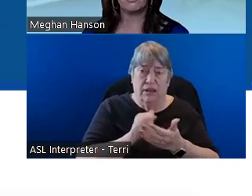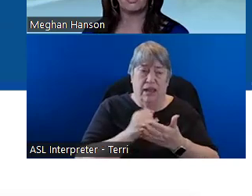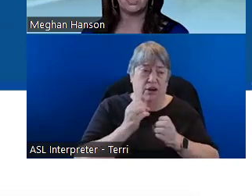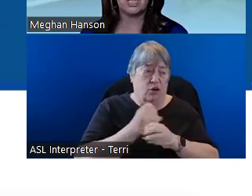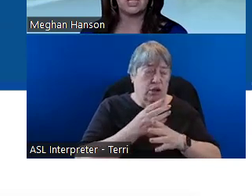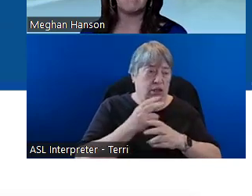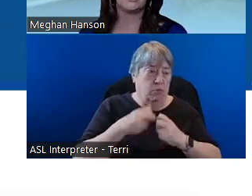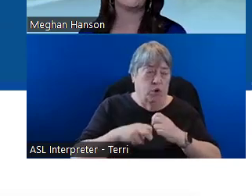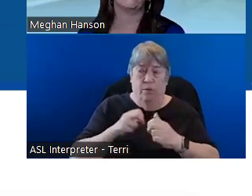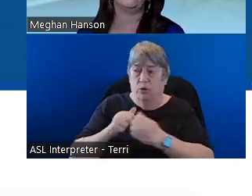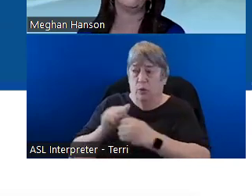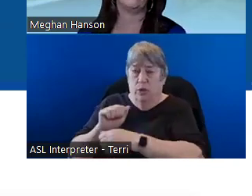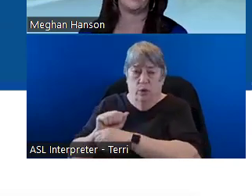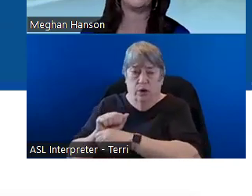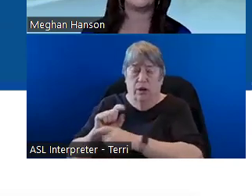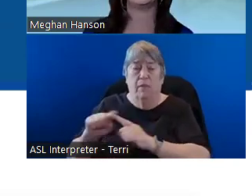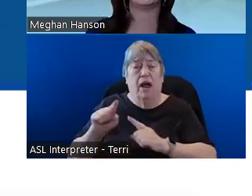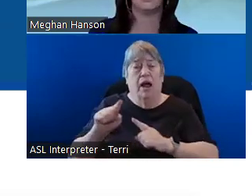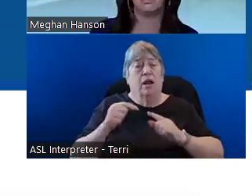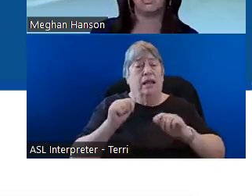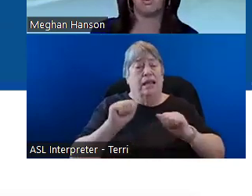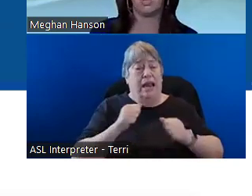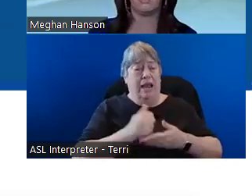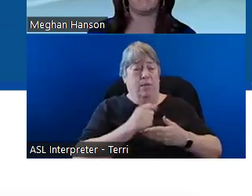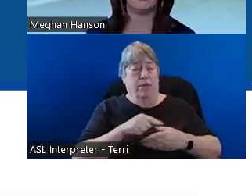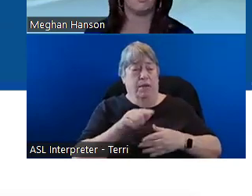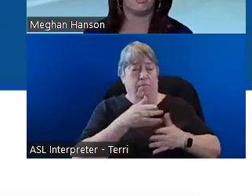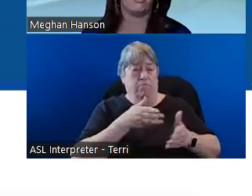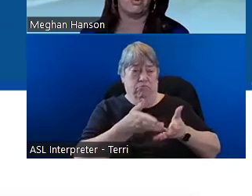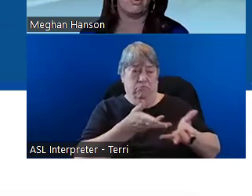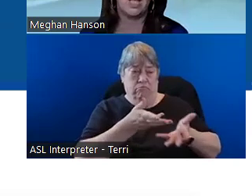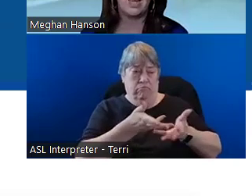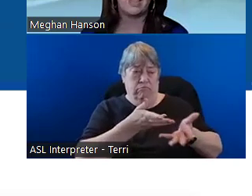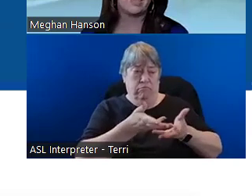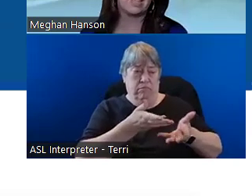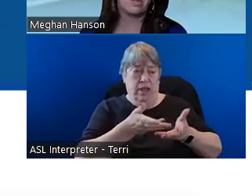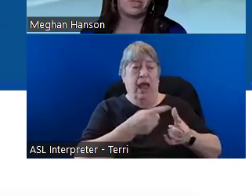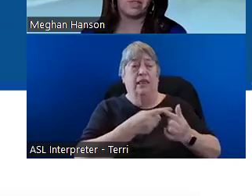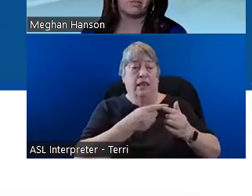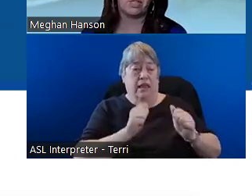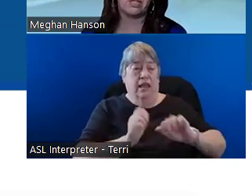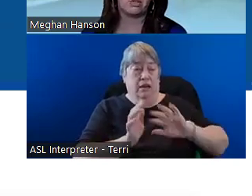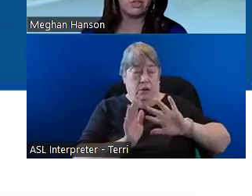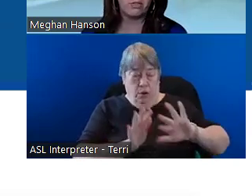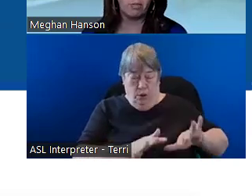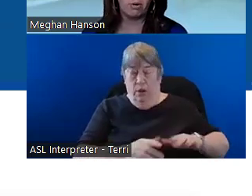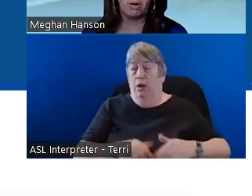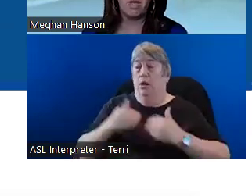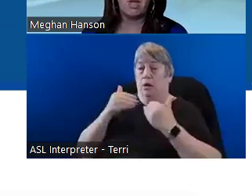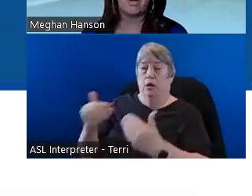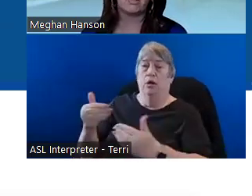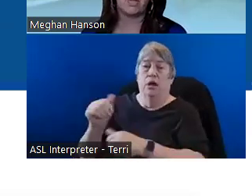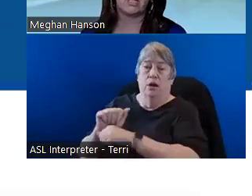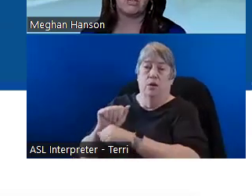working through those things to make sure that they're not taking those issues to work and are able to work through those. And I think that's one thing that really is a strength of our